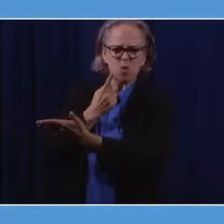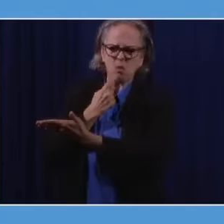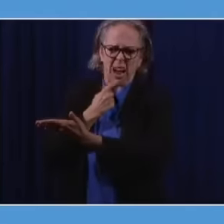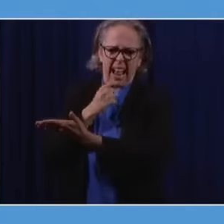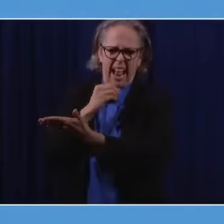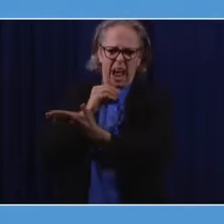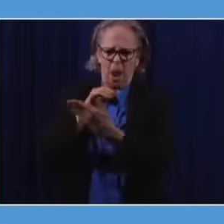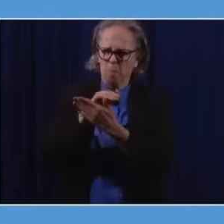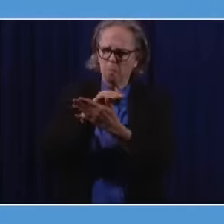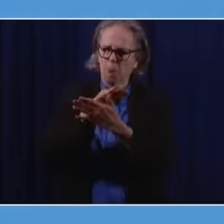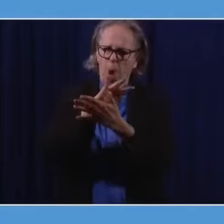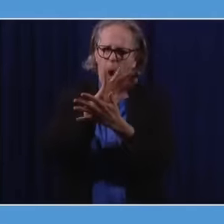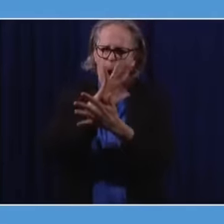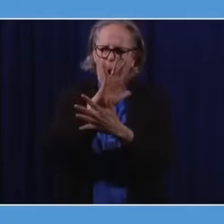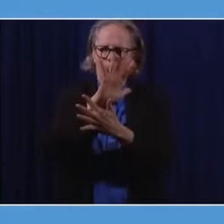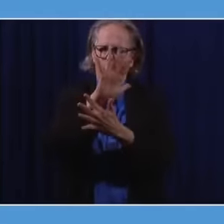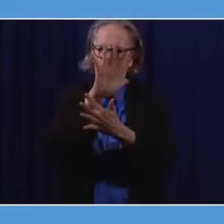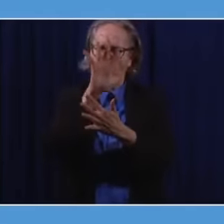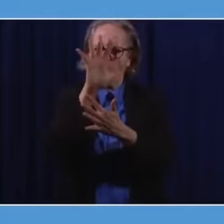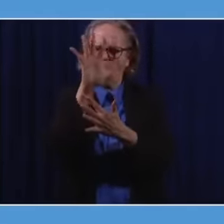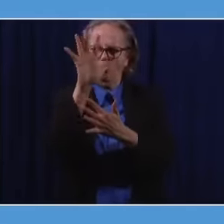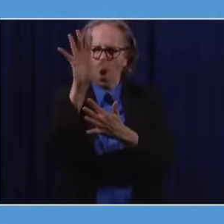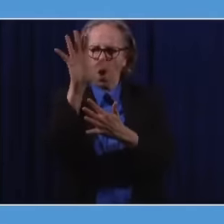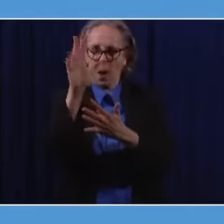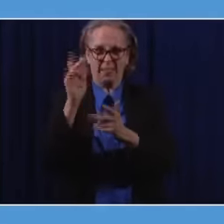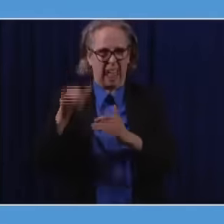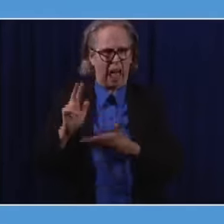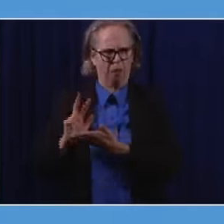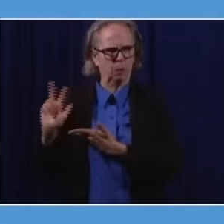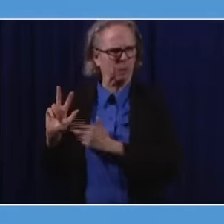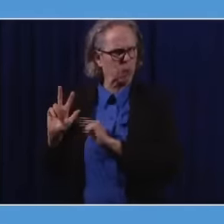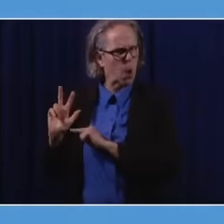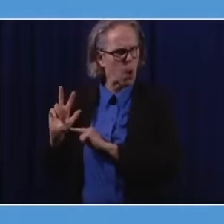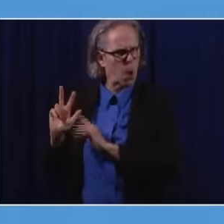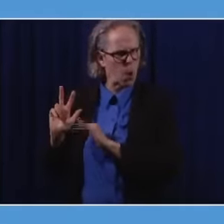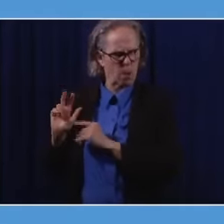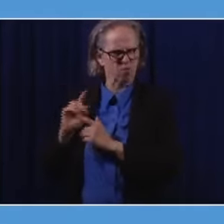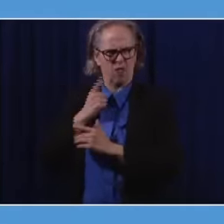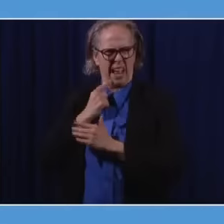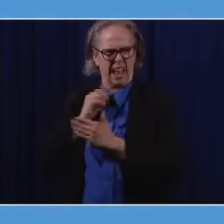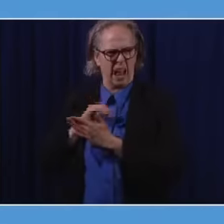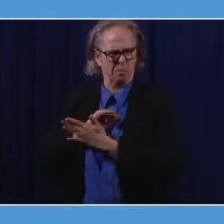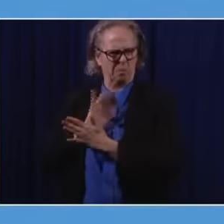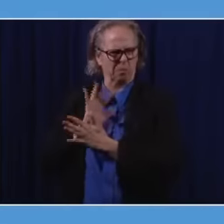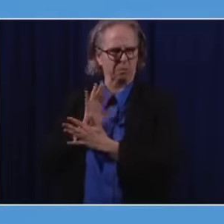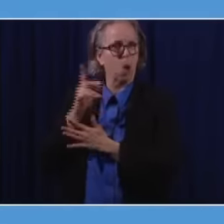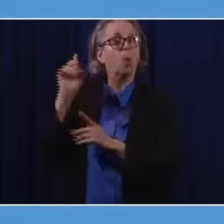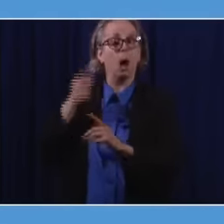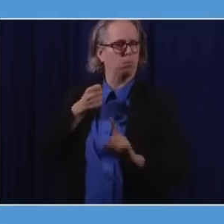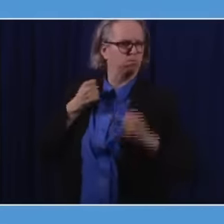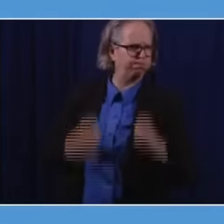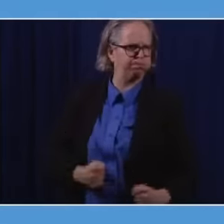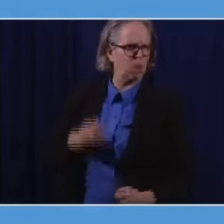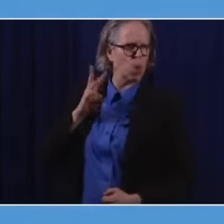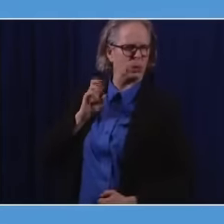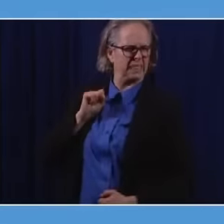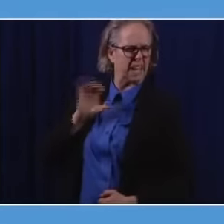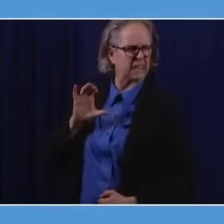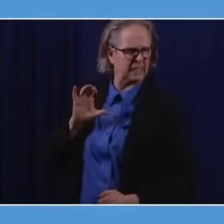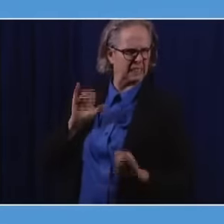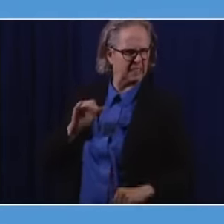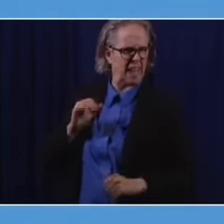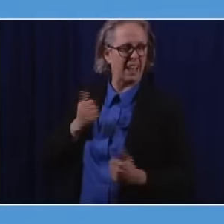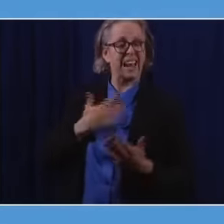Midwest. 3 Sundays ago, we saw a lot of counties at a very high case level in Wisconsin, but the